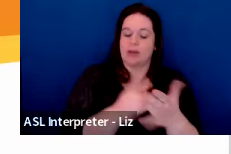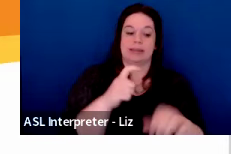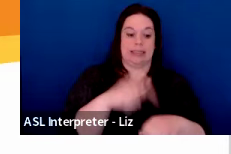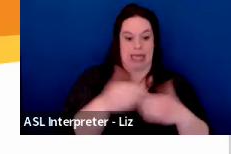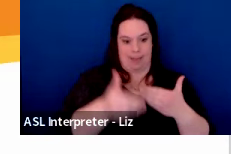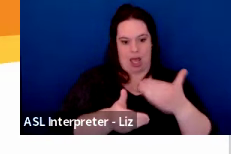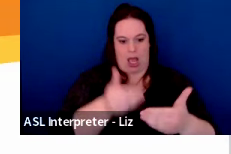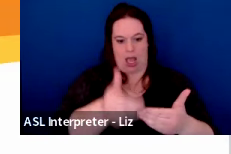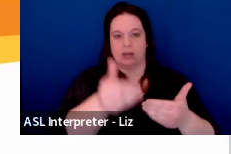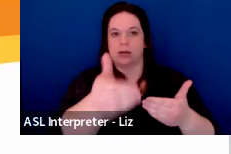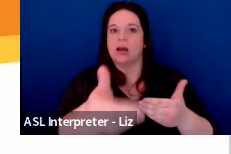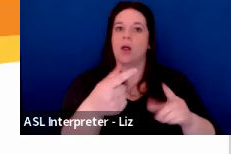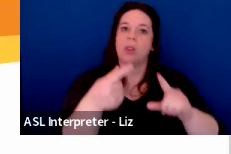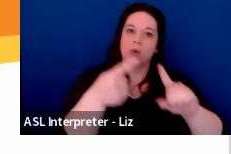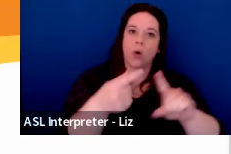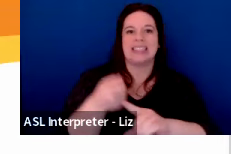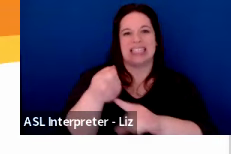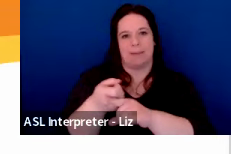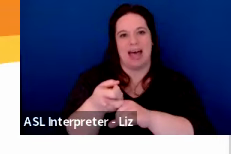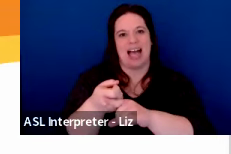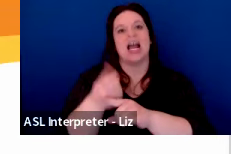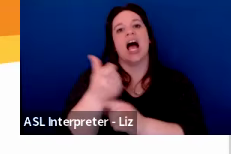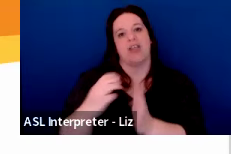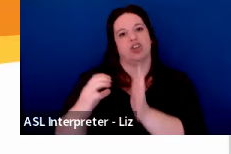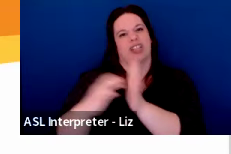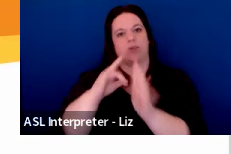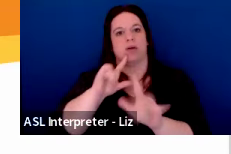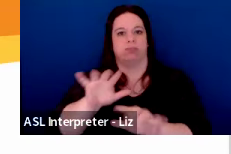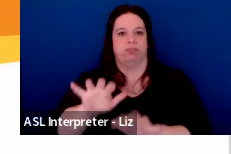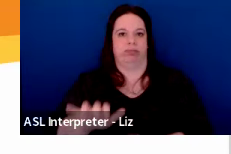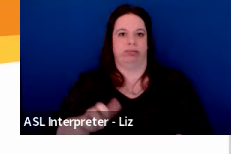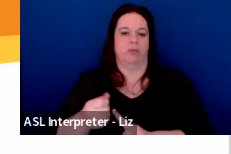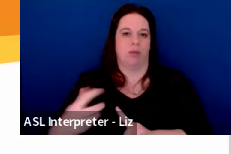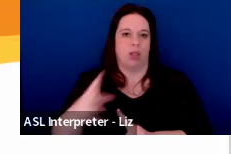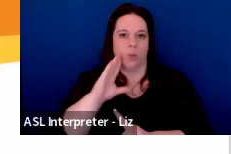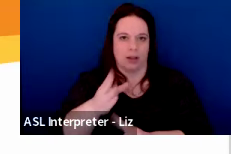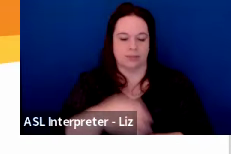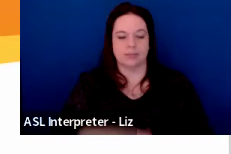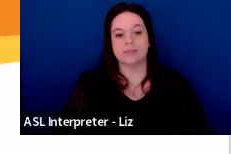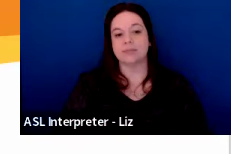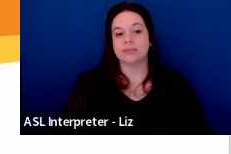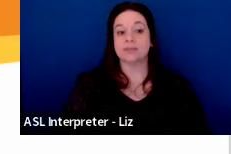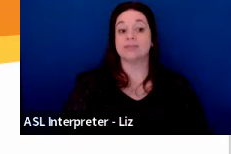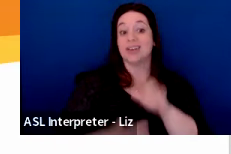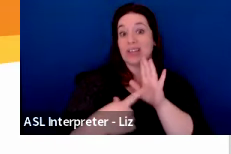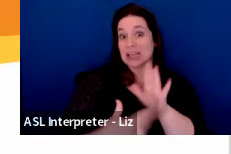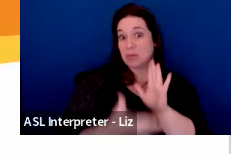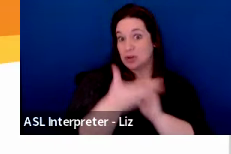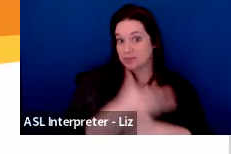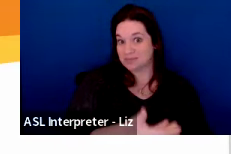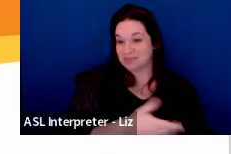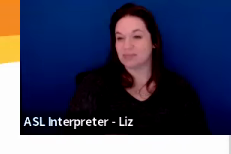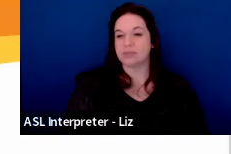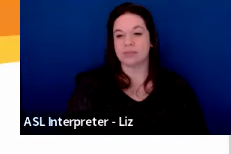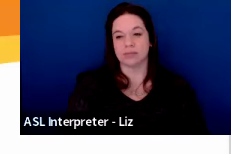goals and the impacts, those are covered under other sections of the application. And we have an example, we provided an example here for you.